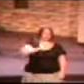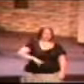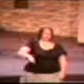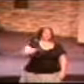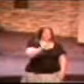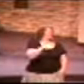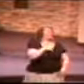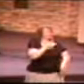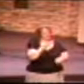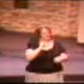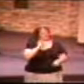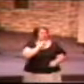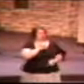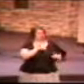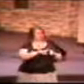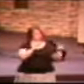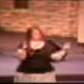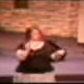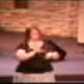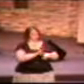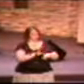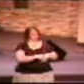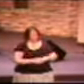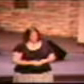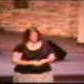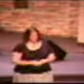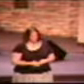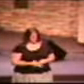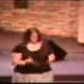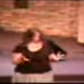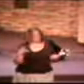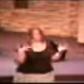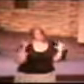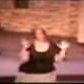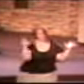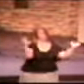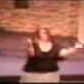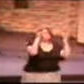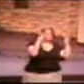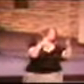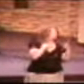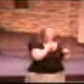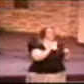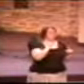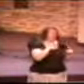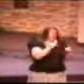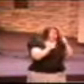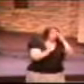had an elder at another church this used to drive me nuts but I kind of like it